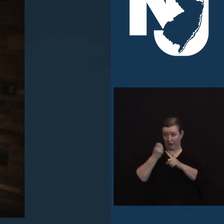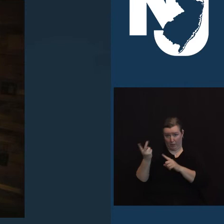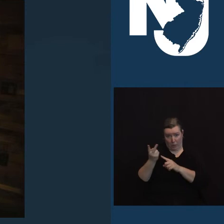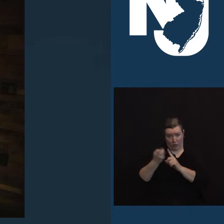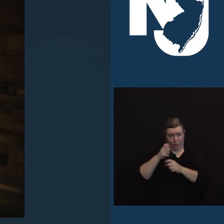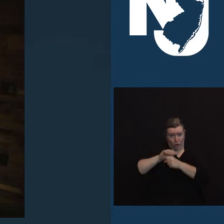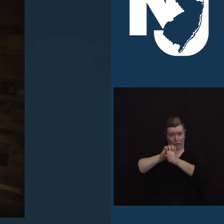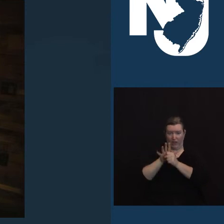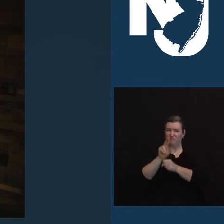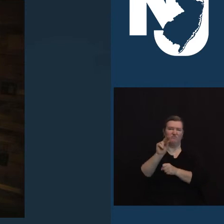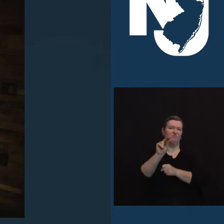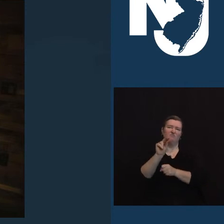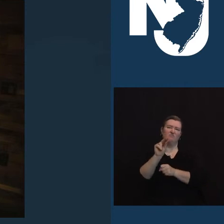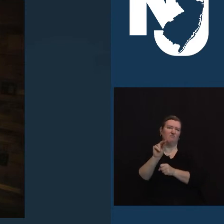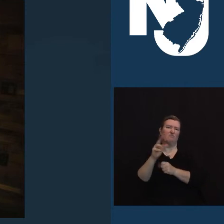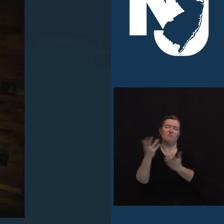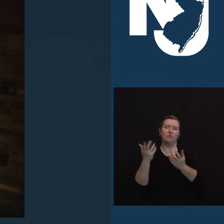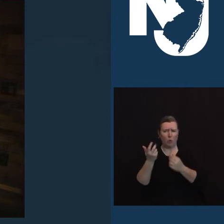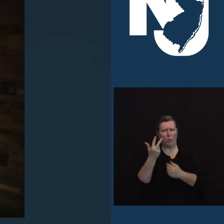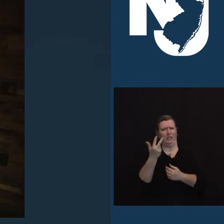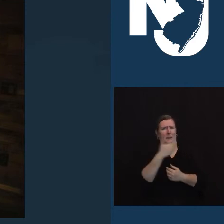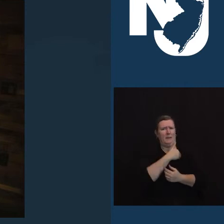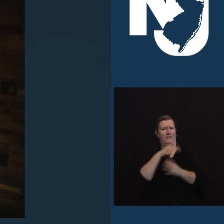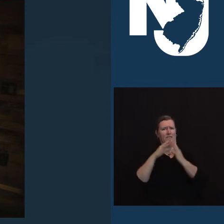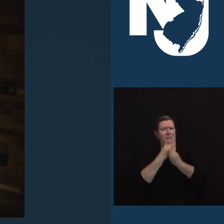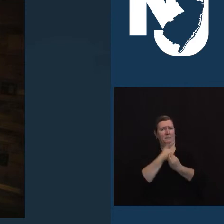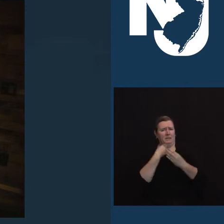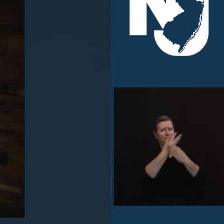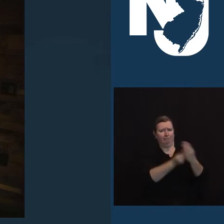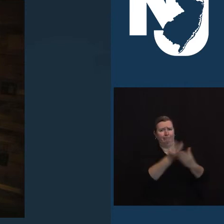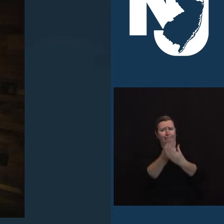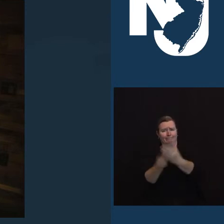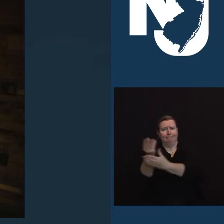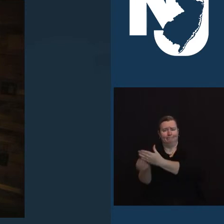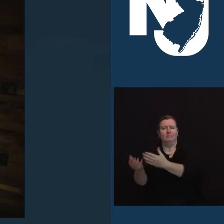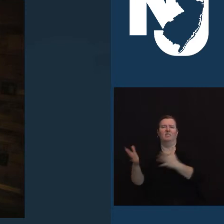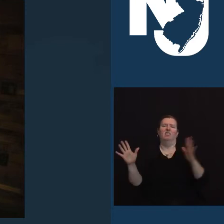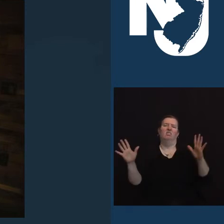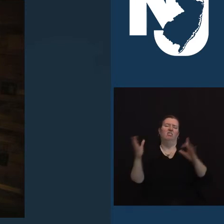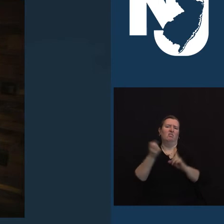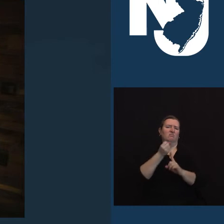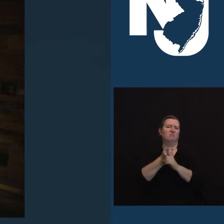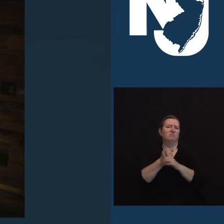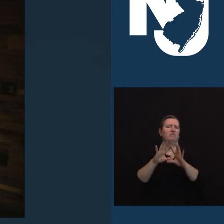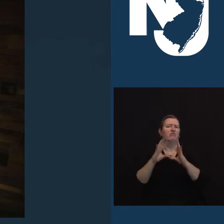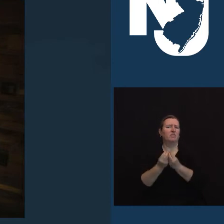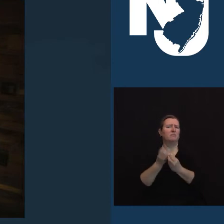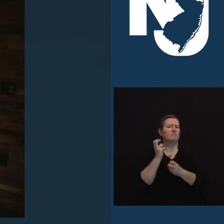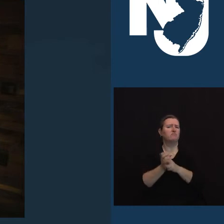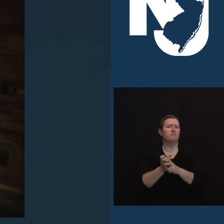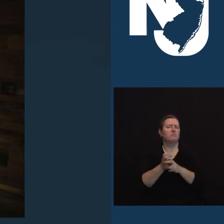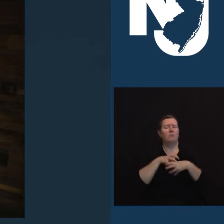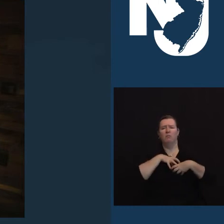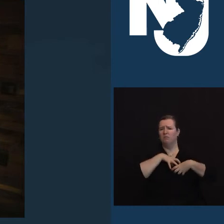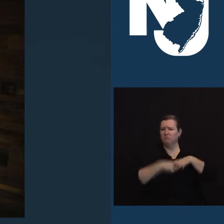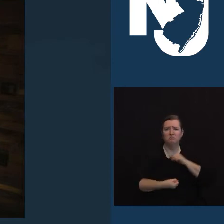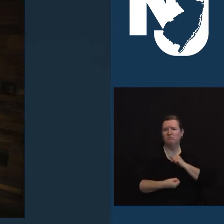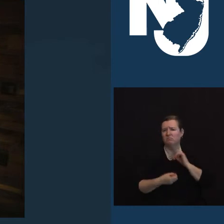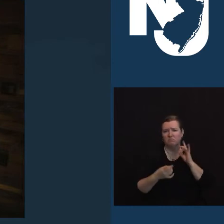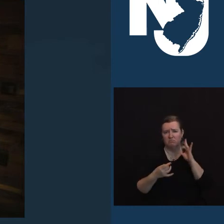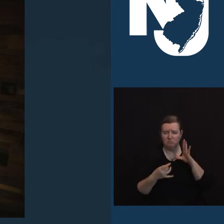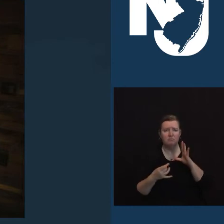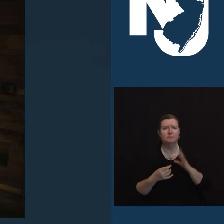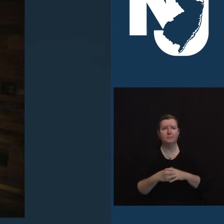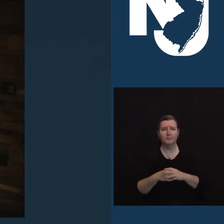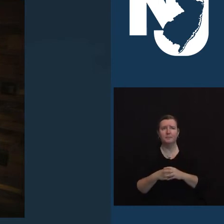three beloved family members in such a short time any less painful. For a whole lot of reasons that won't be surprising